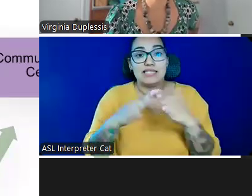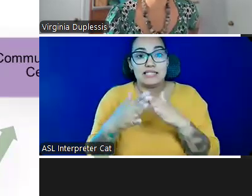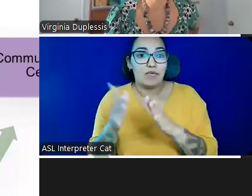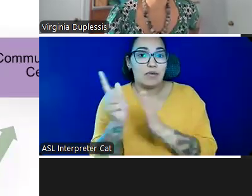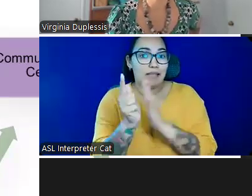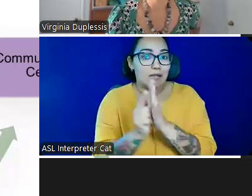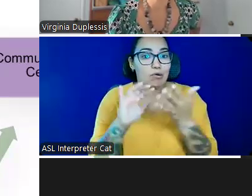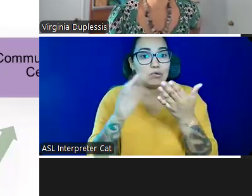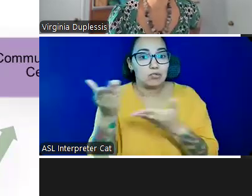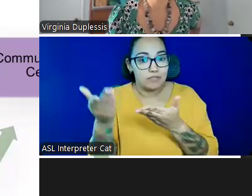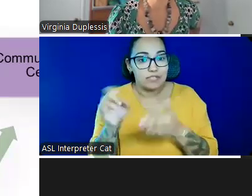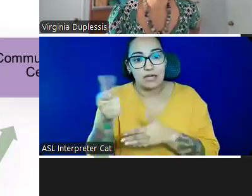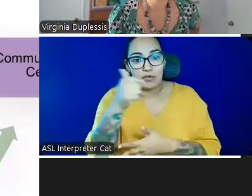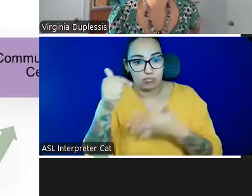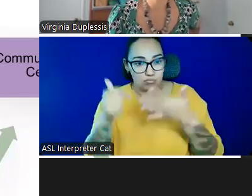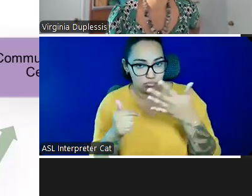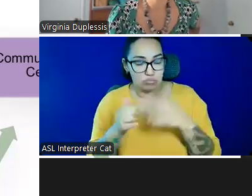services. Next slide, please.